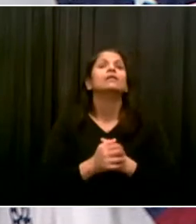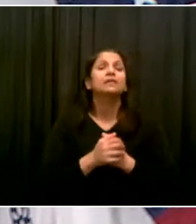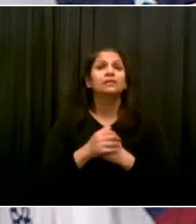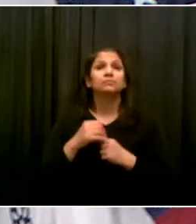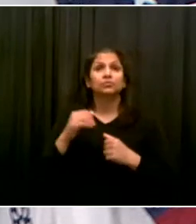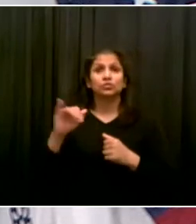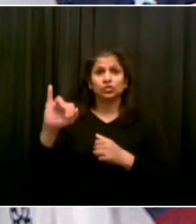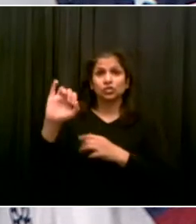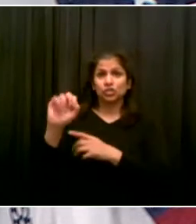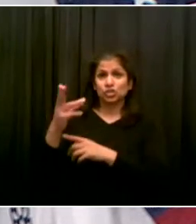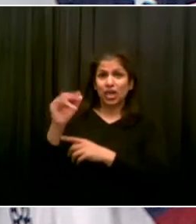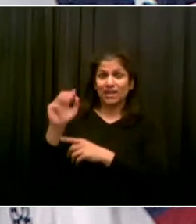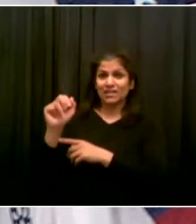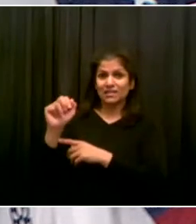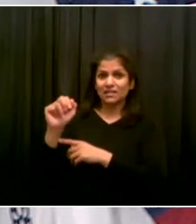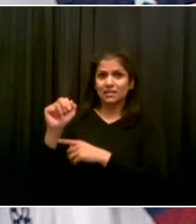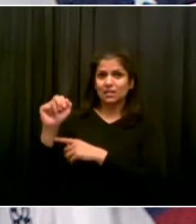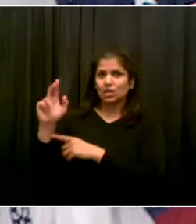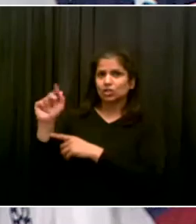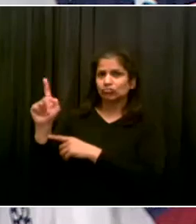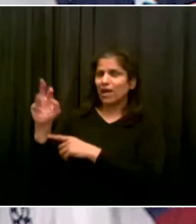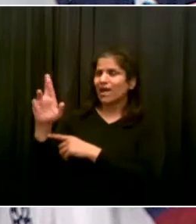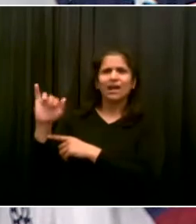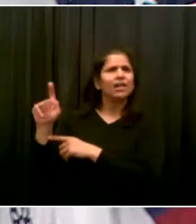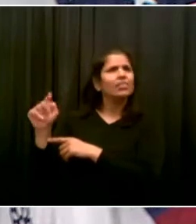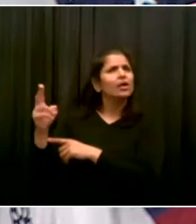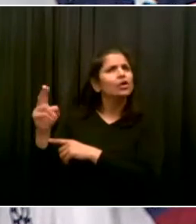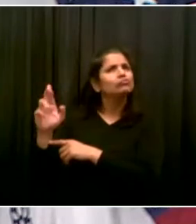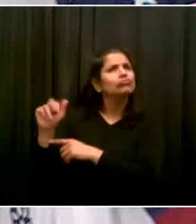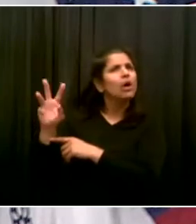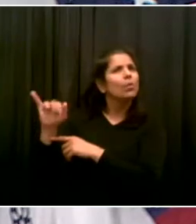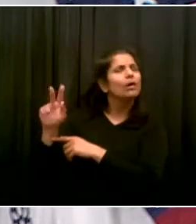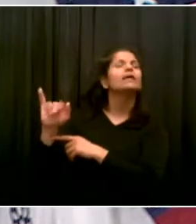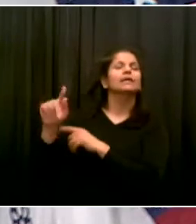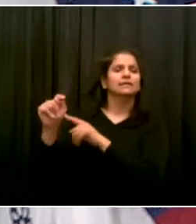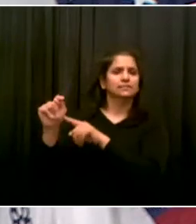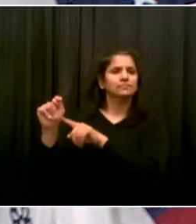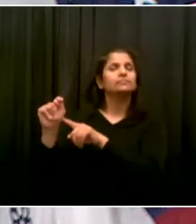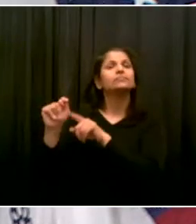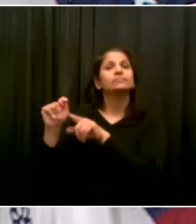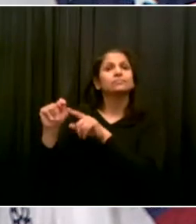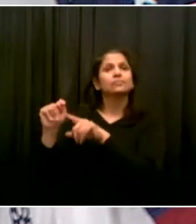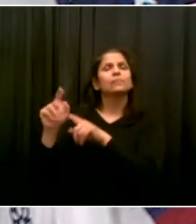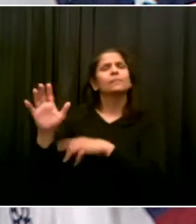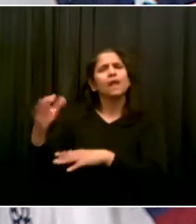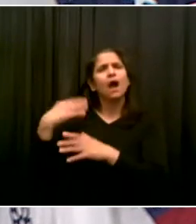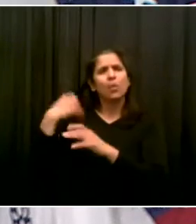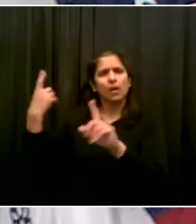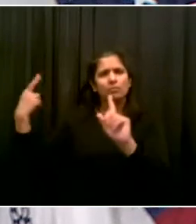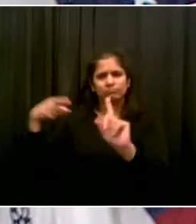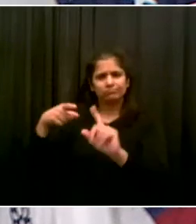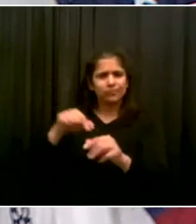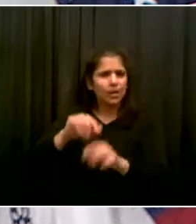little bit and ask some follow-up questions about that. Go ahead. So very specifically,